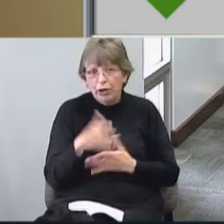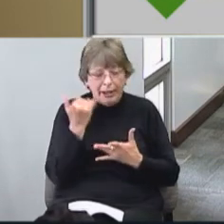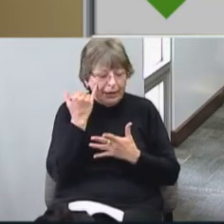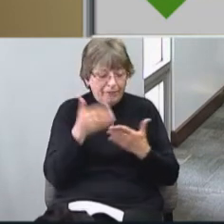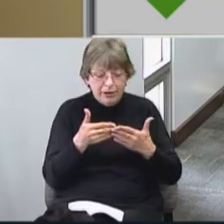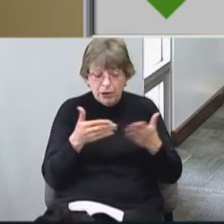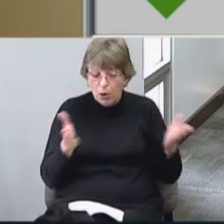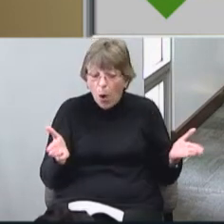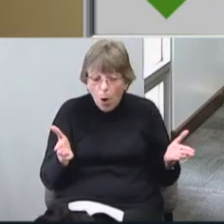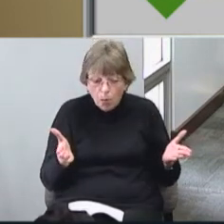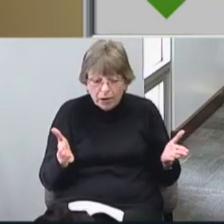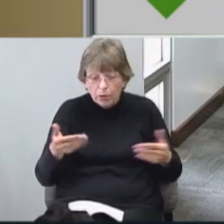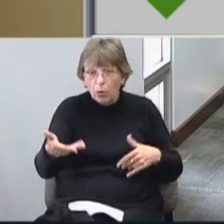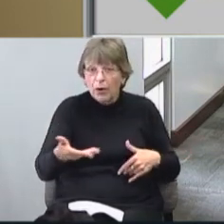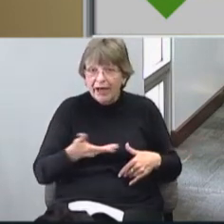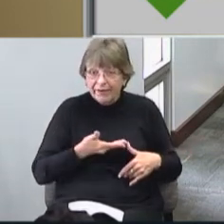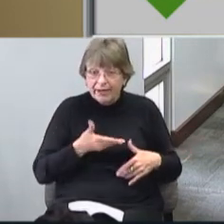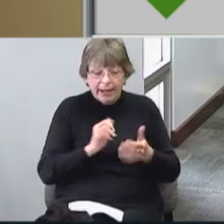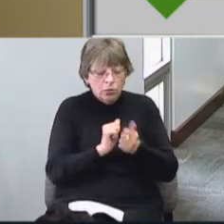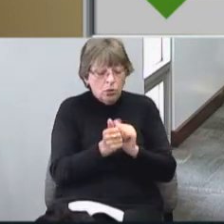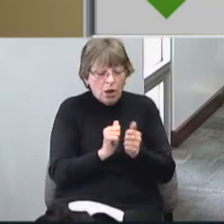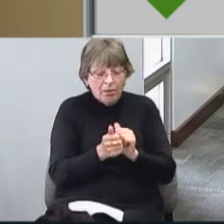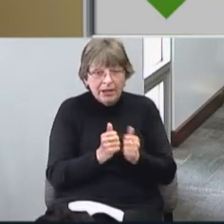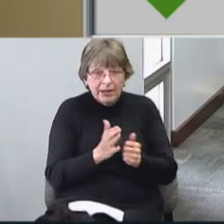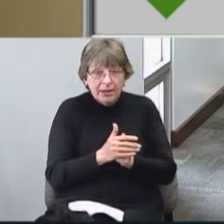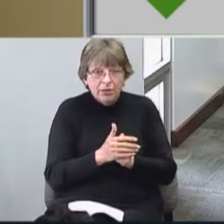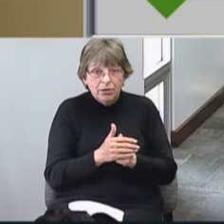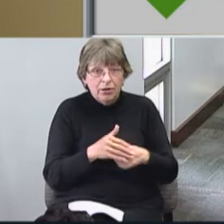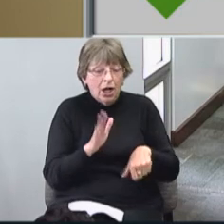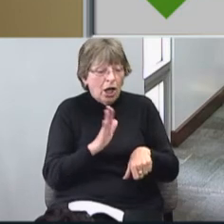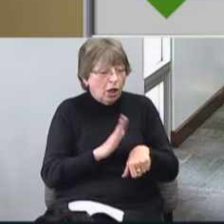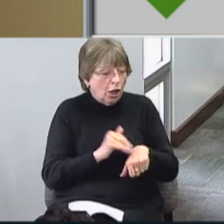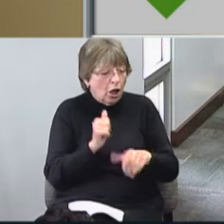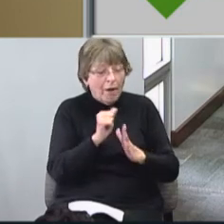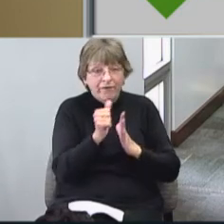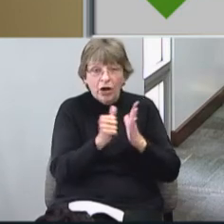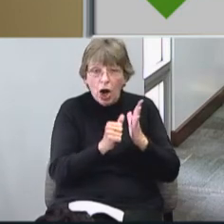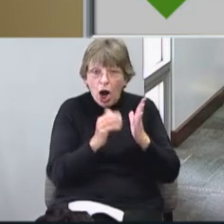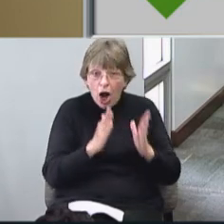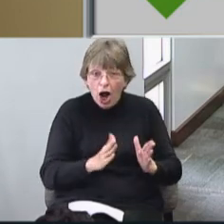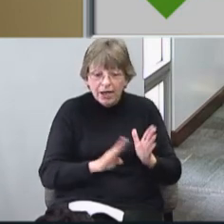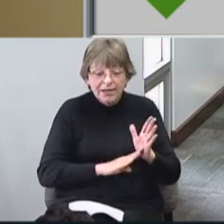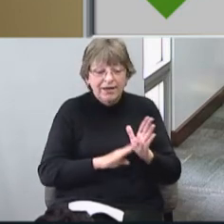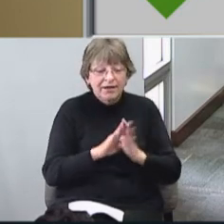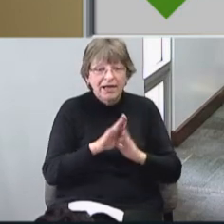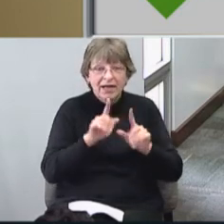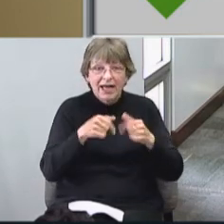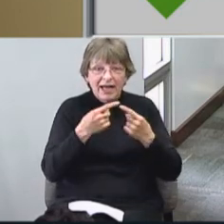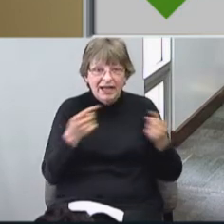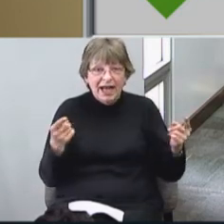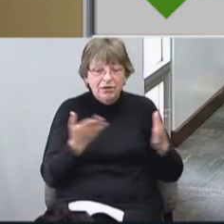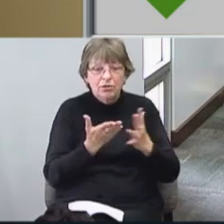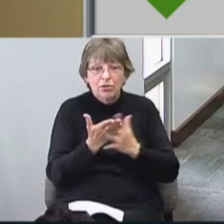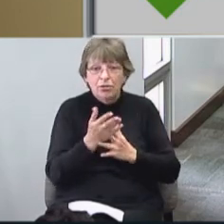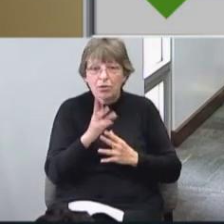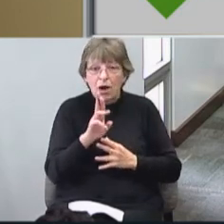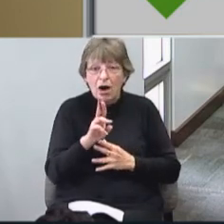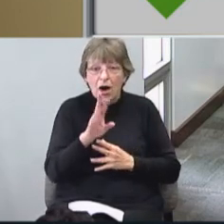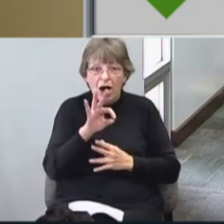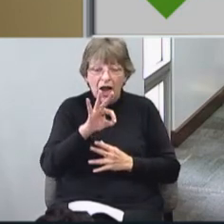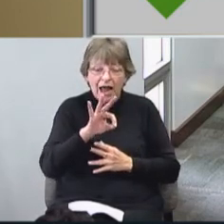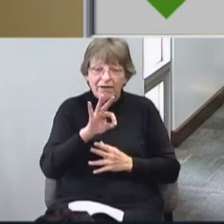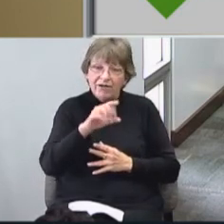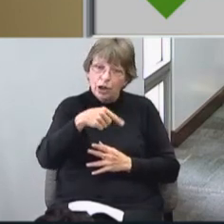an invitational competition. A call for artists is developed, and it's announced through an RFQ or RFP. And